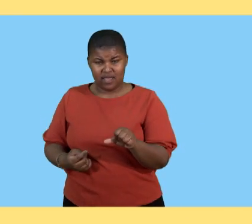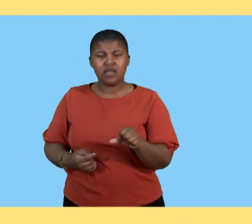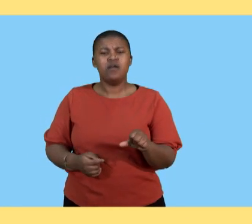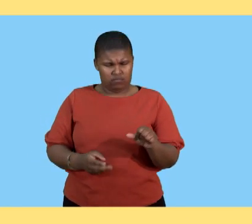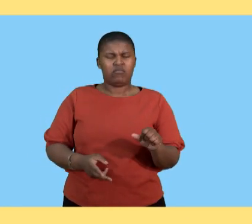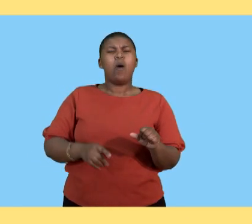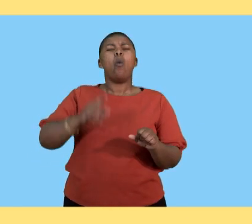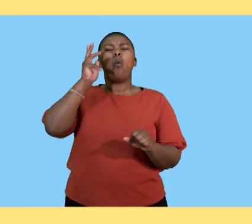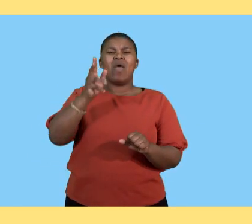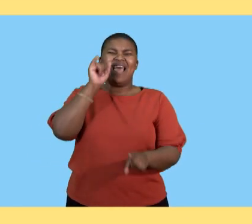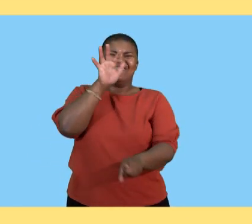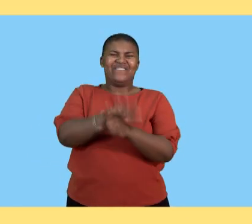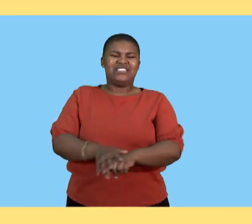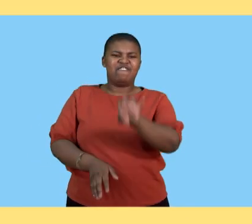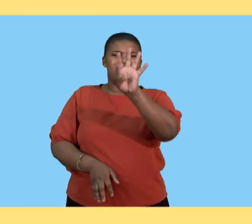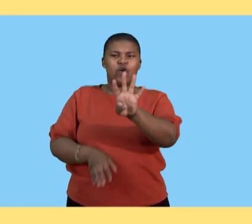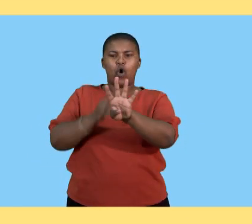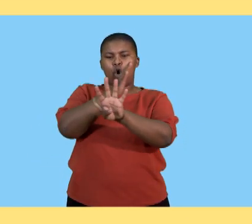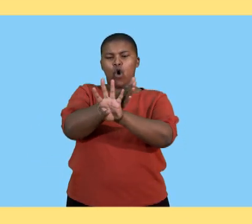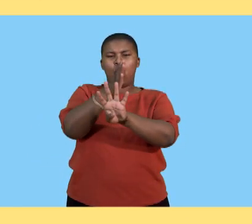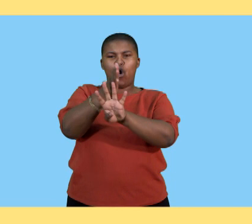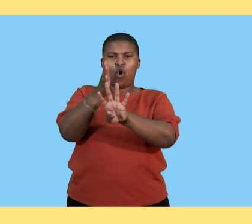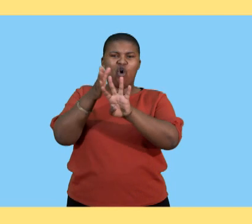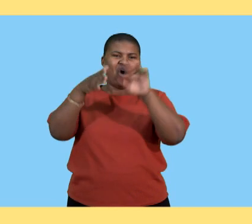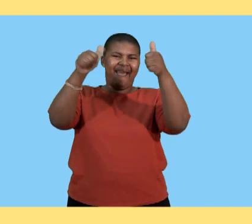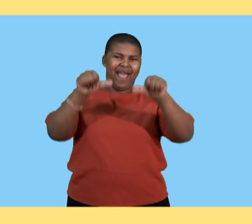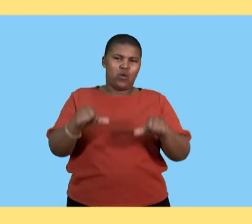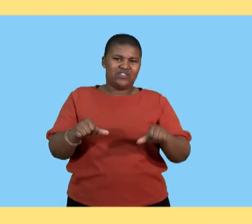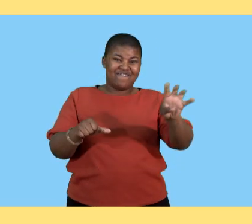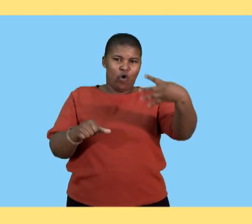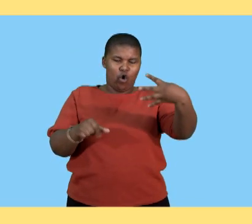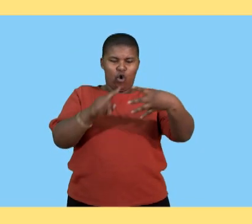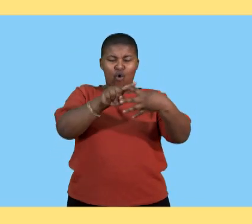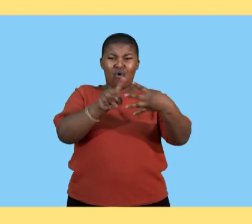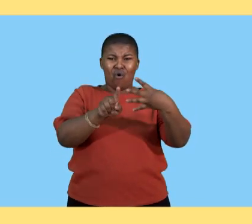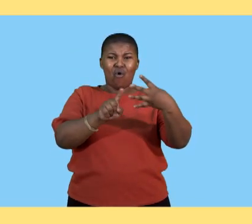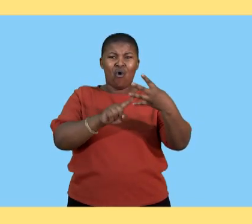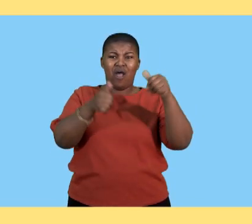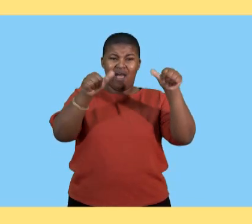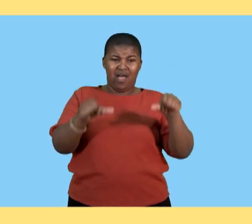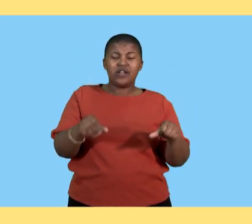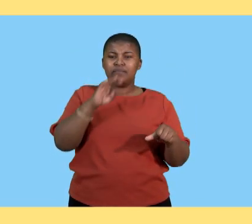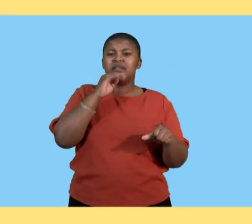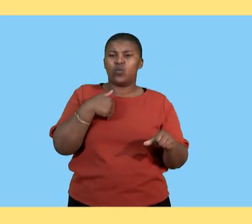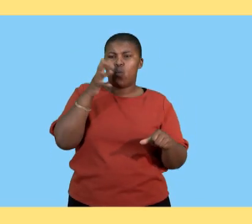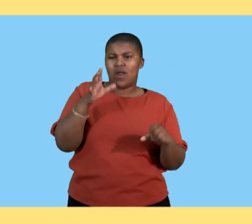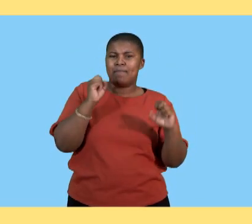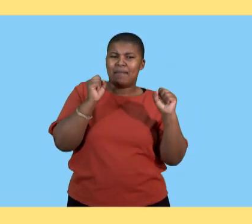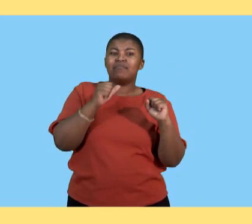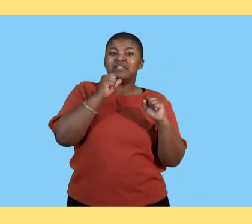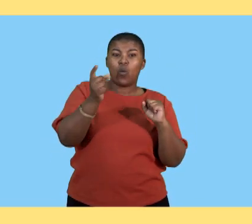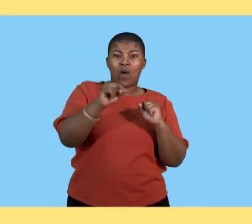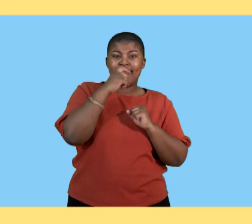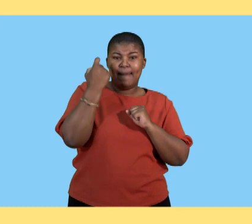it, it will affect 4 accounts. 4 accounts will be affected, which I will call